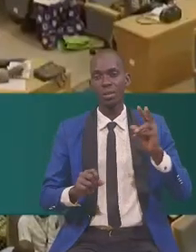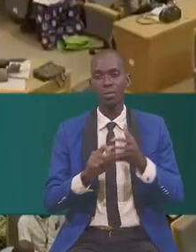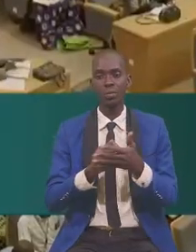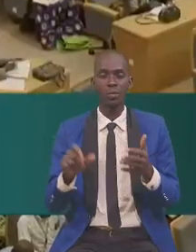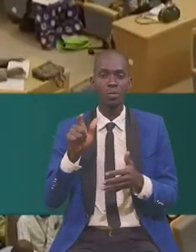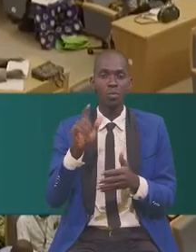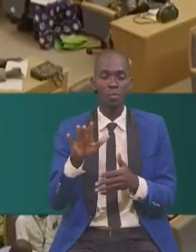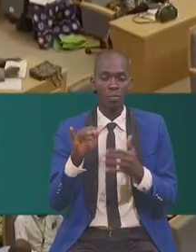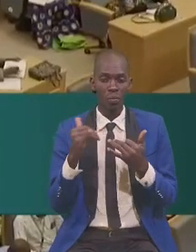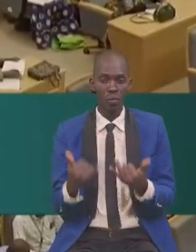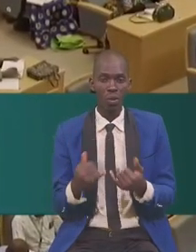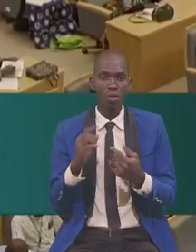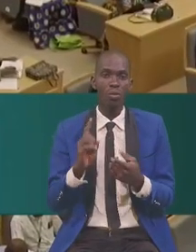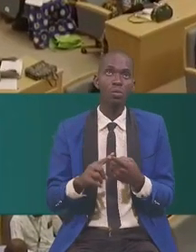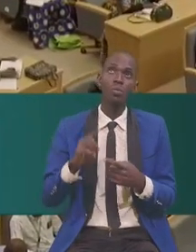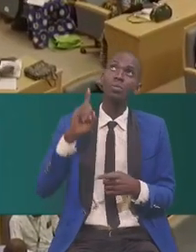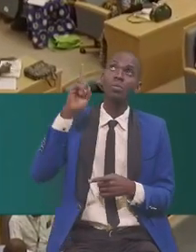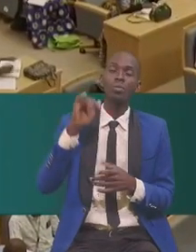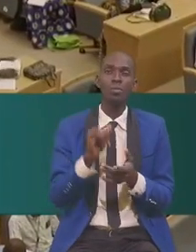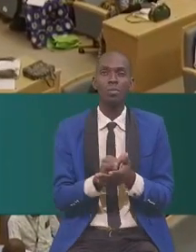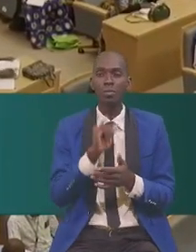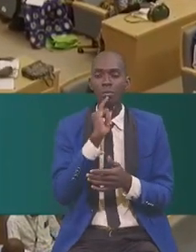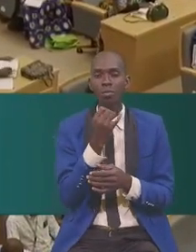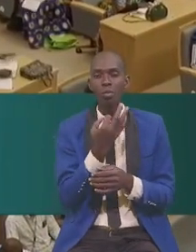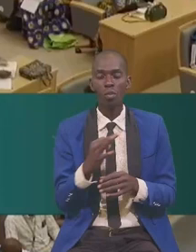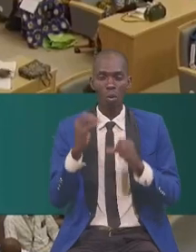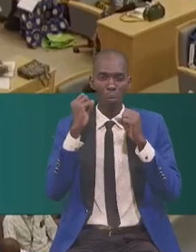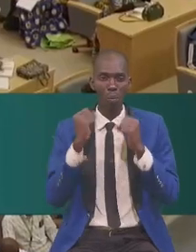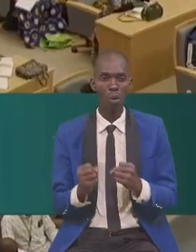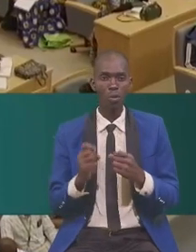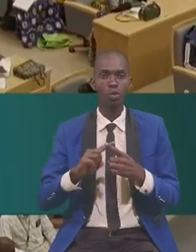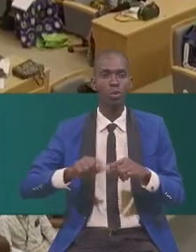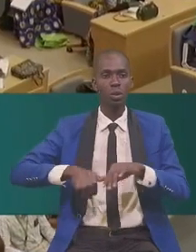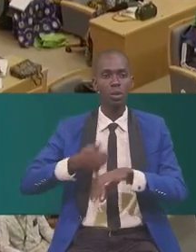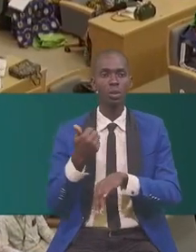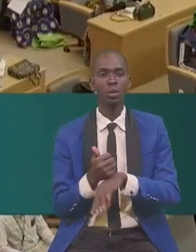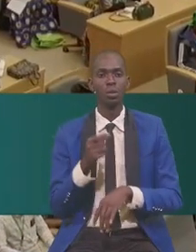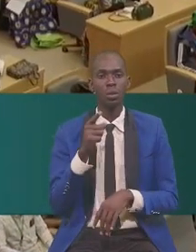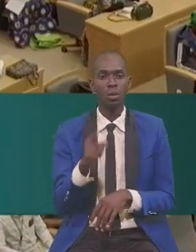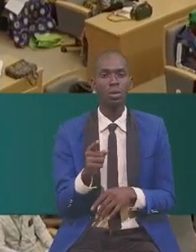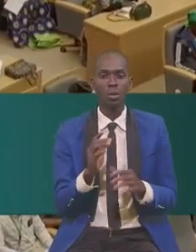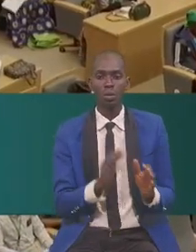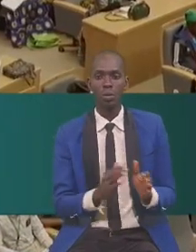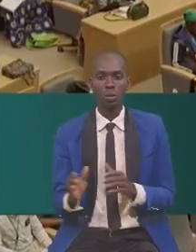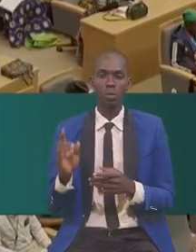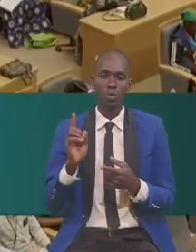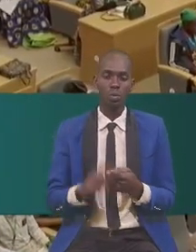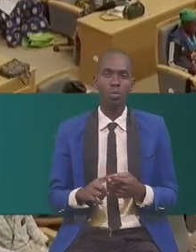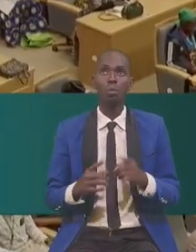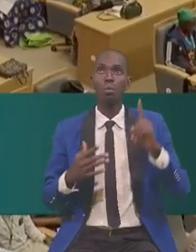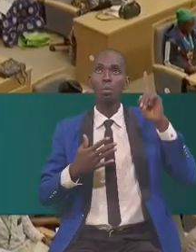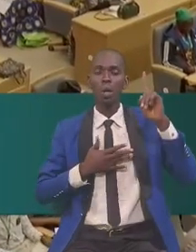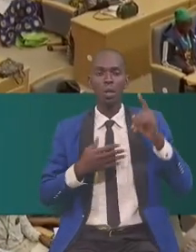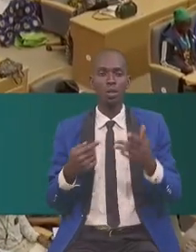to him that is of power to establish you according to my gospel and